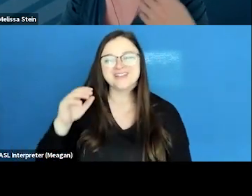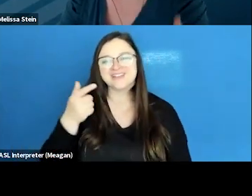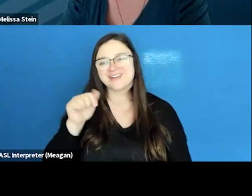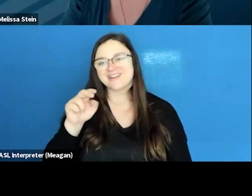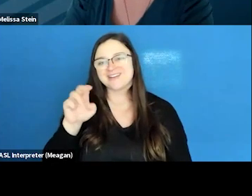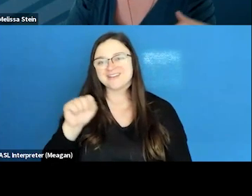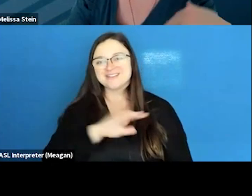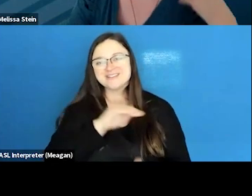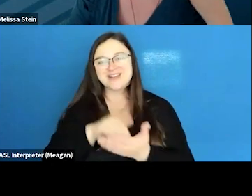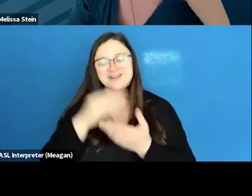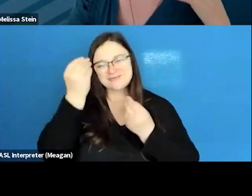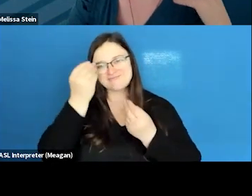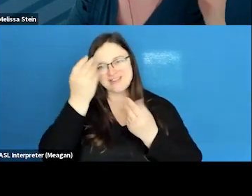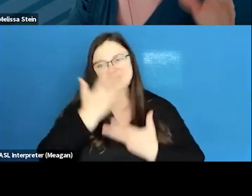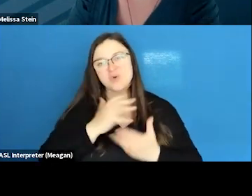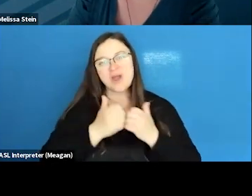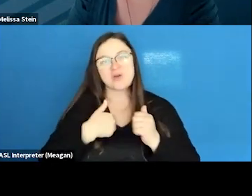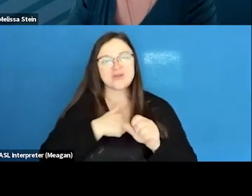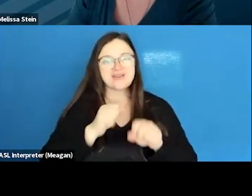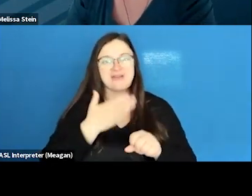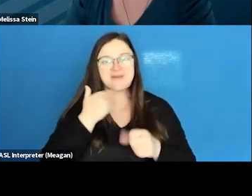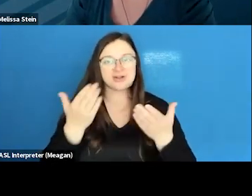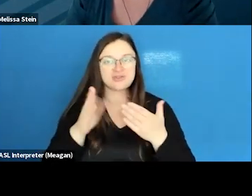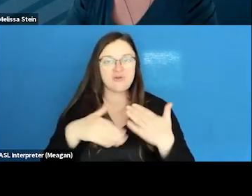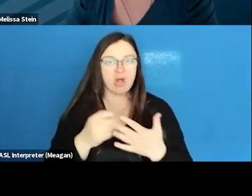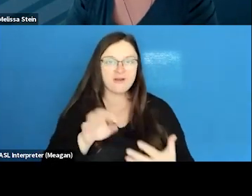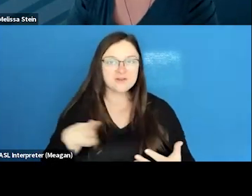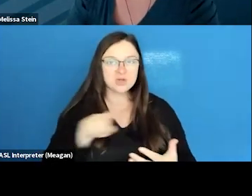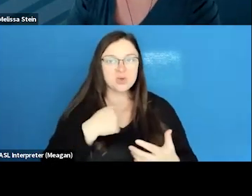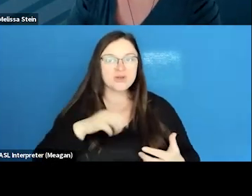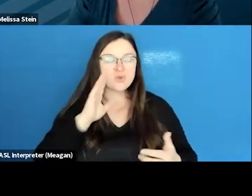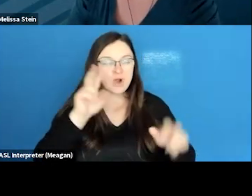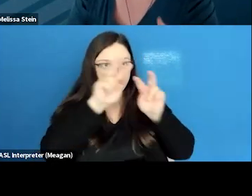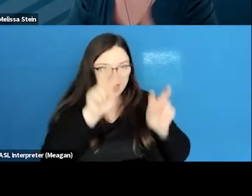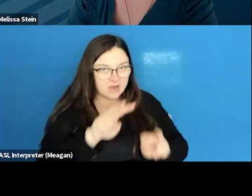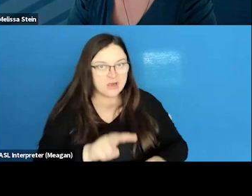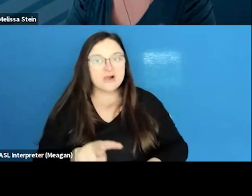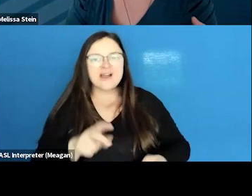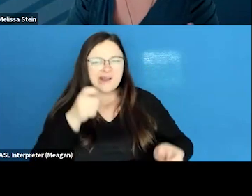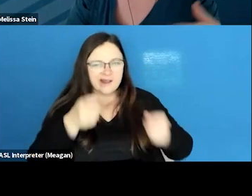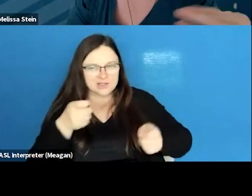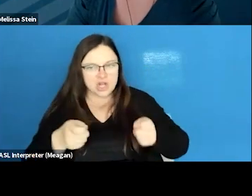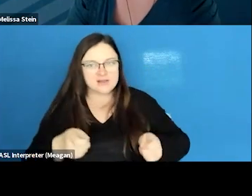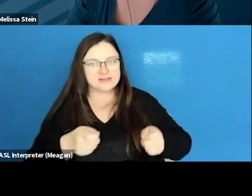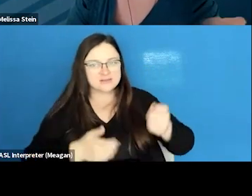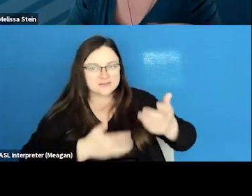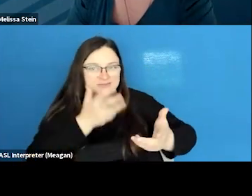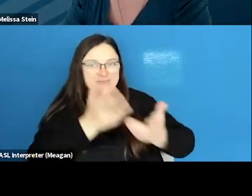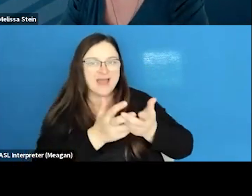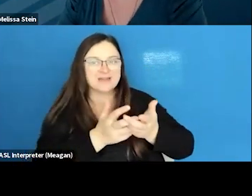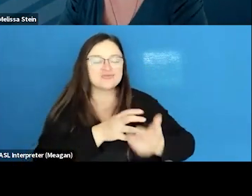how we can better serve you all. We take a look at this information and shape our webinar suggestions and to